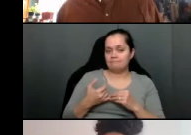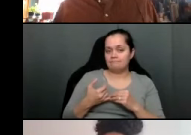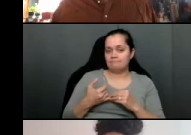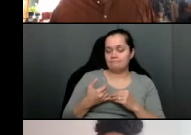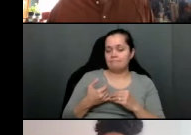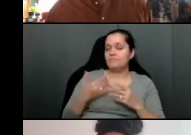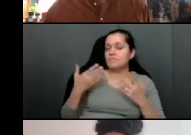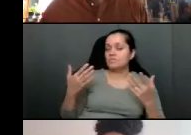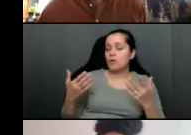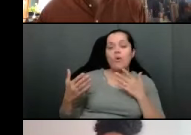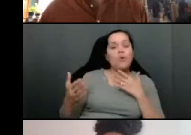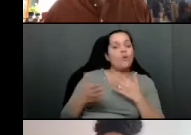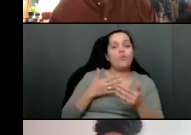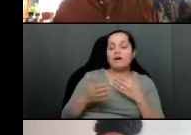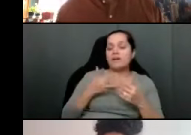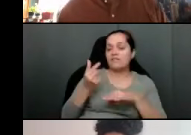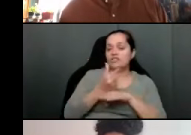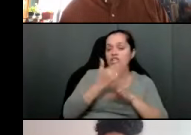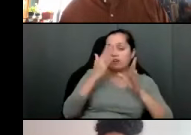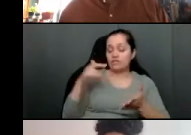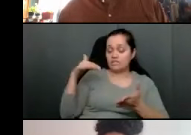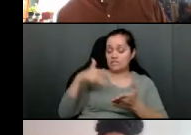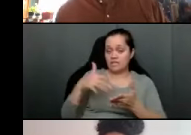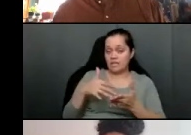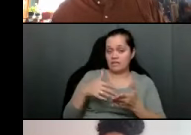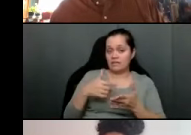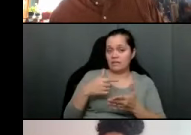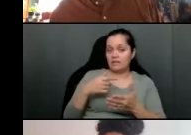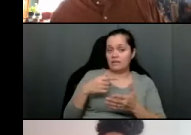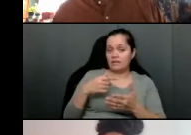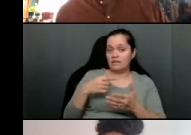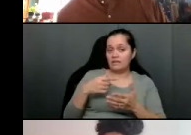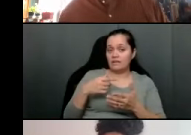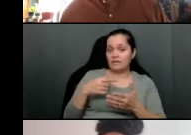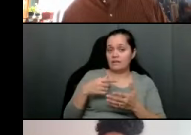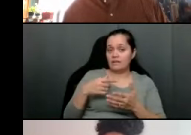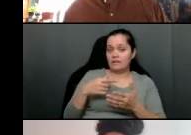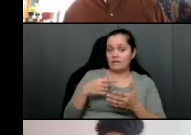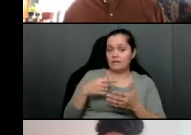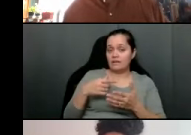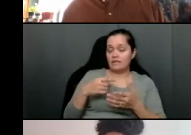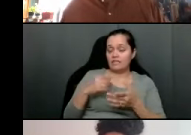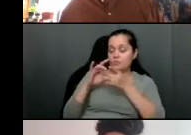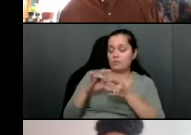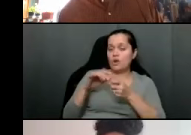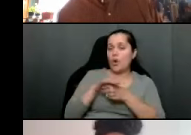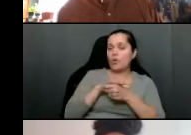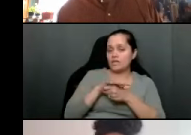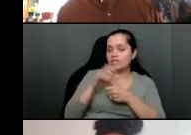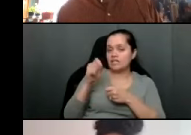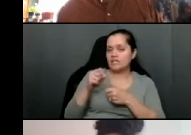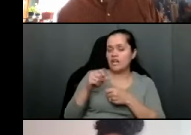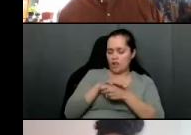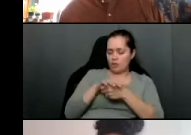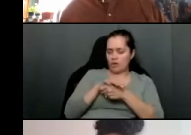So whatever geographers are studying, it is partly the location. Where is that